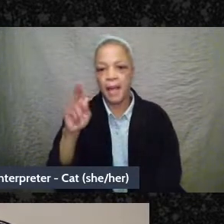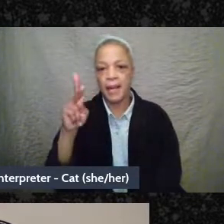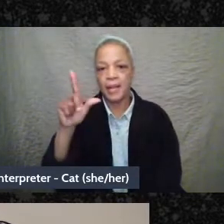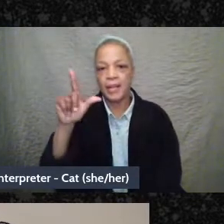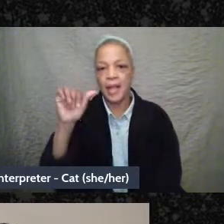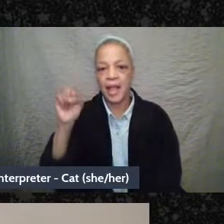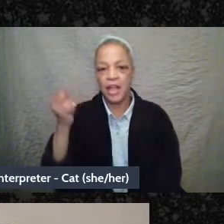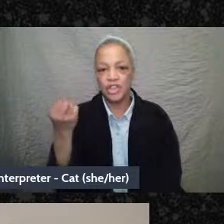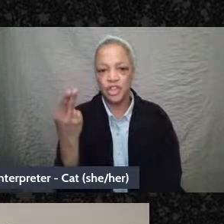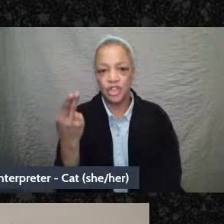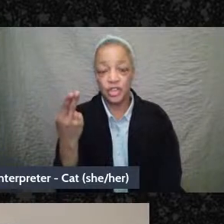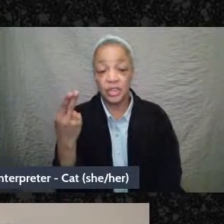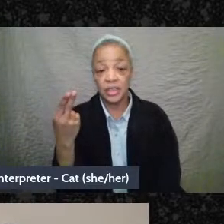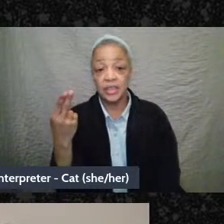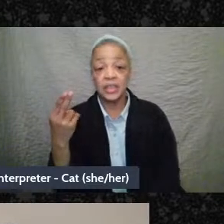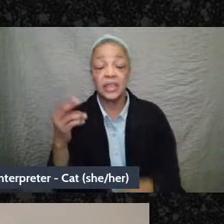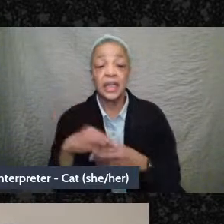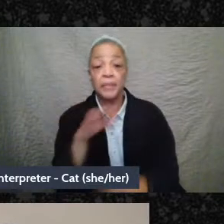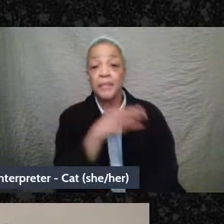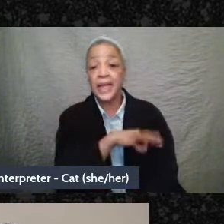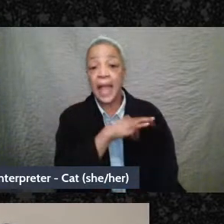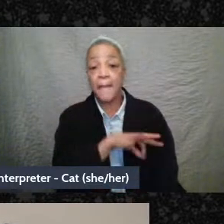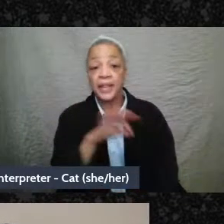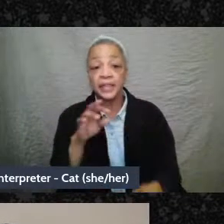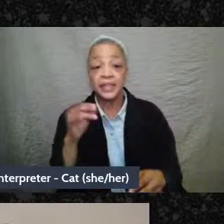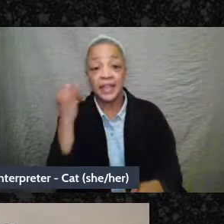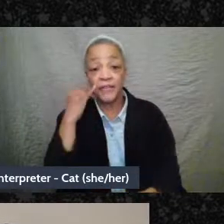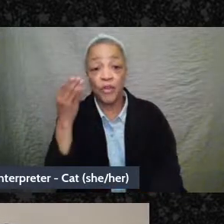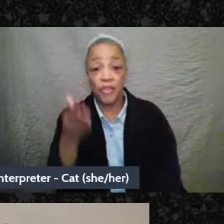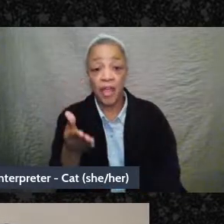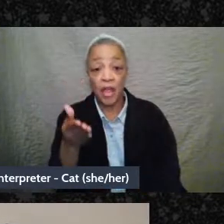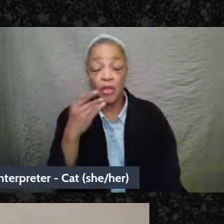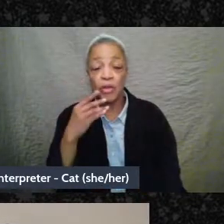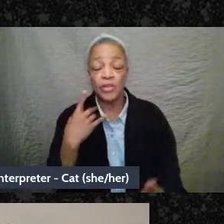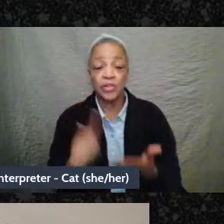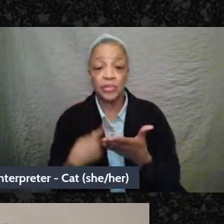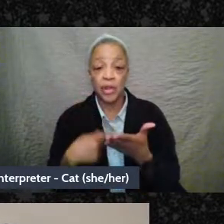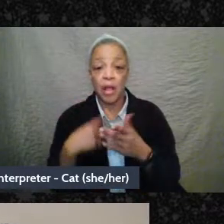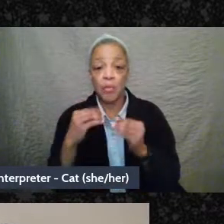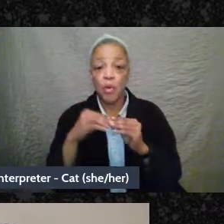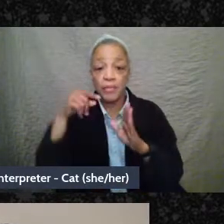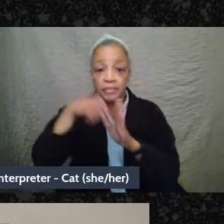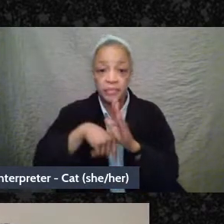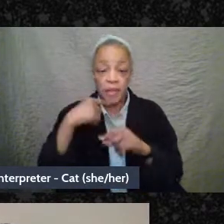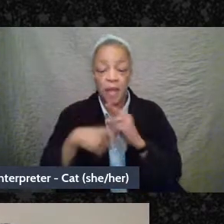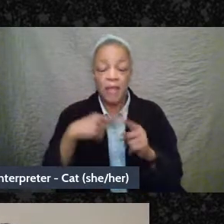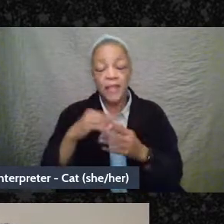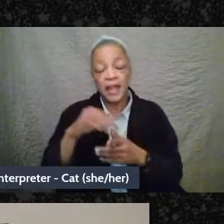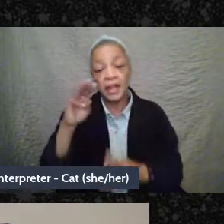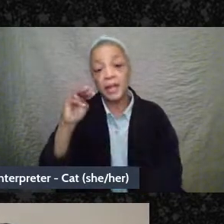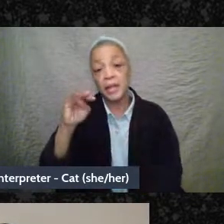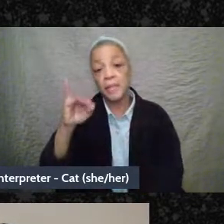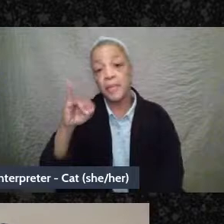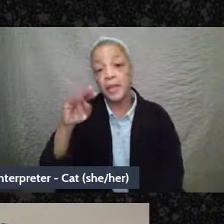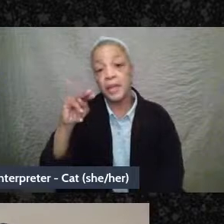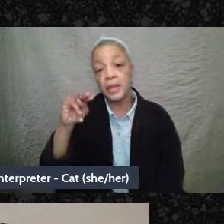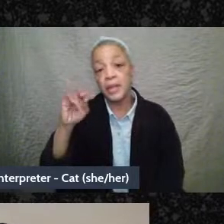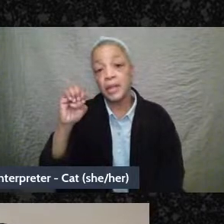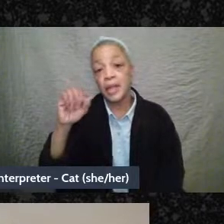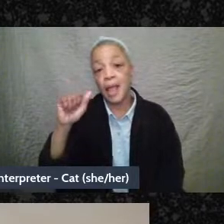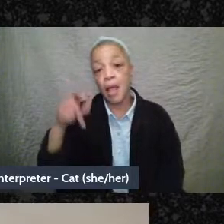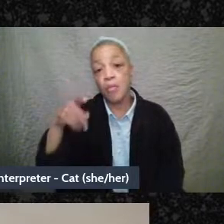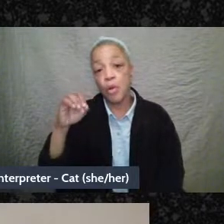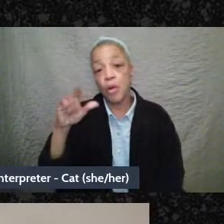in Minneapolis. I mean, if you're in Minneapolis, you can speak better to the backlash than any of us can. But I think, you know,